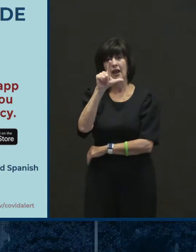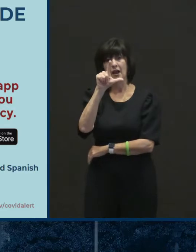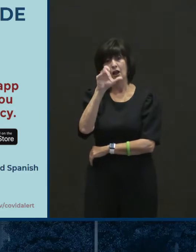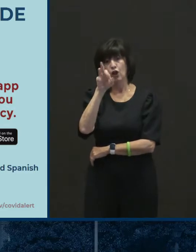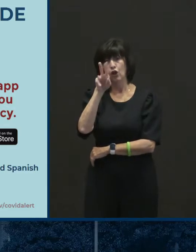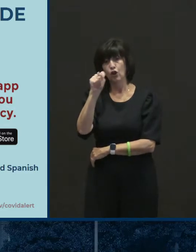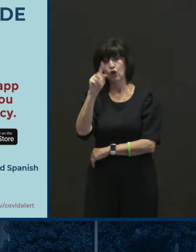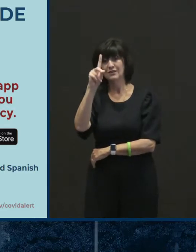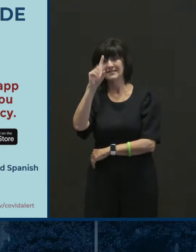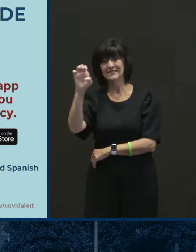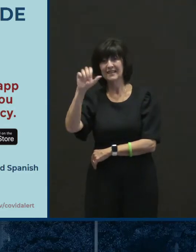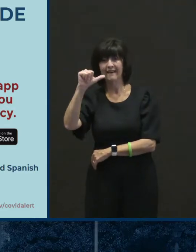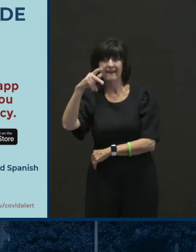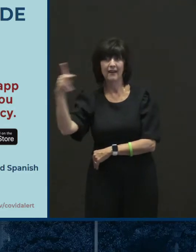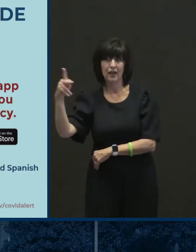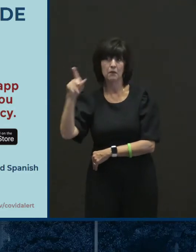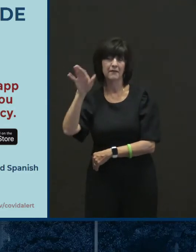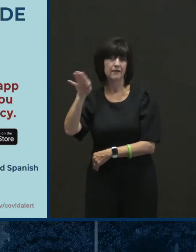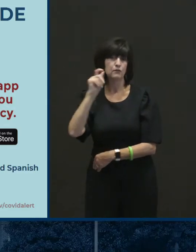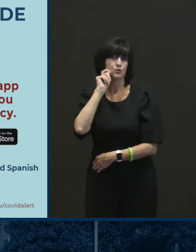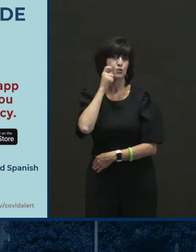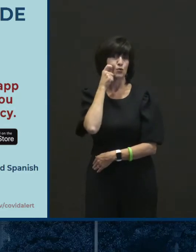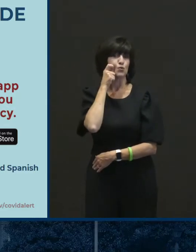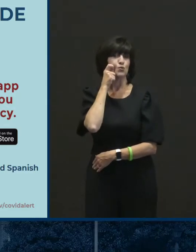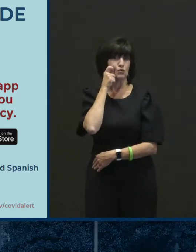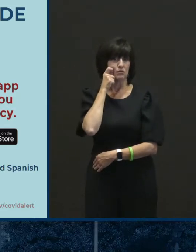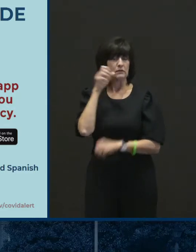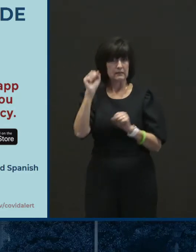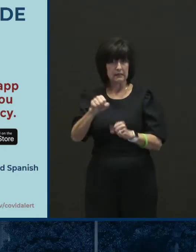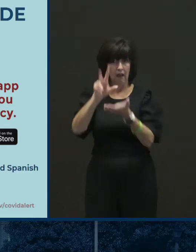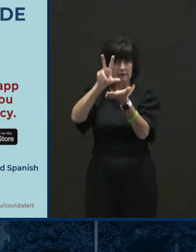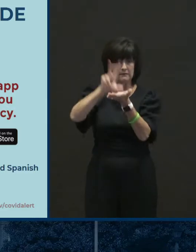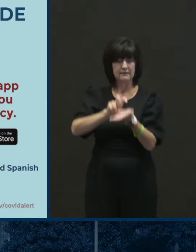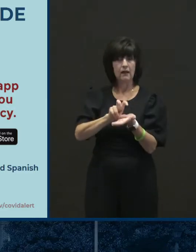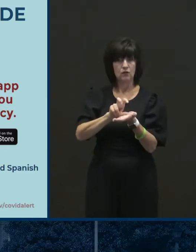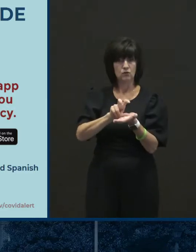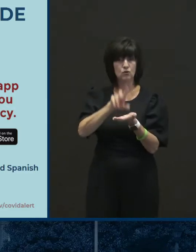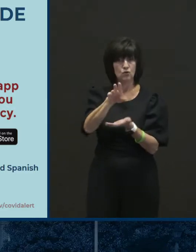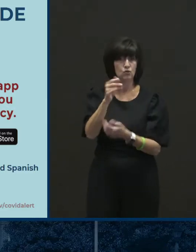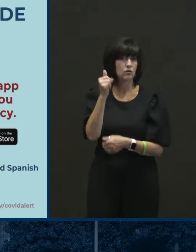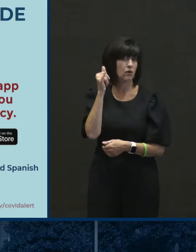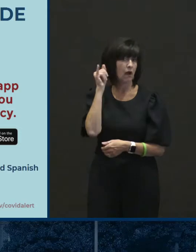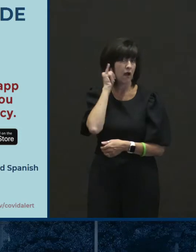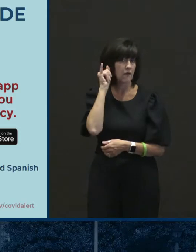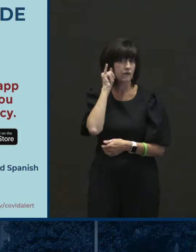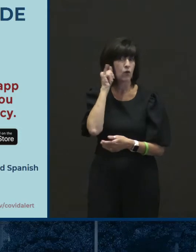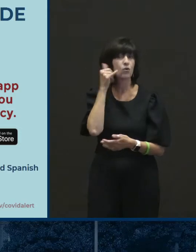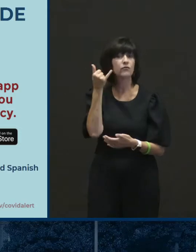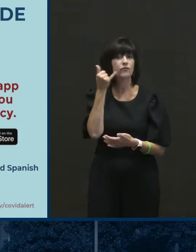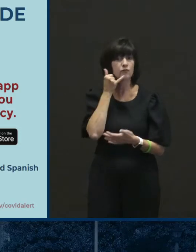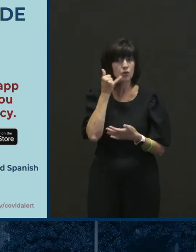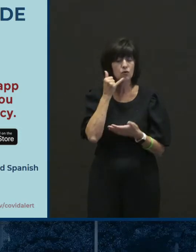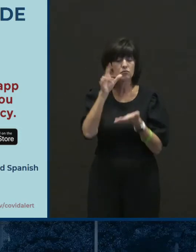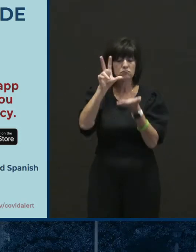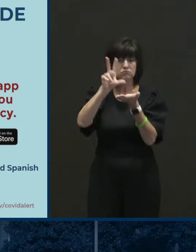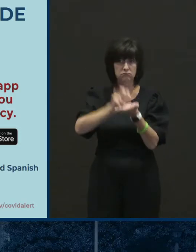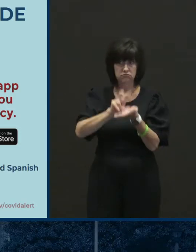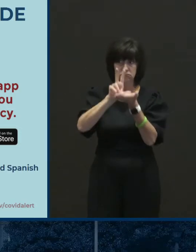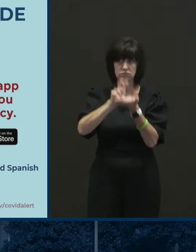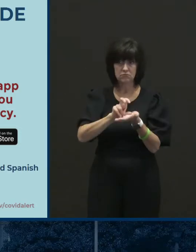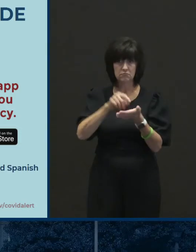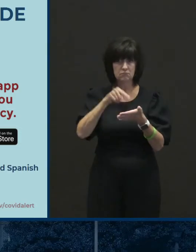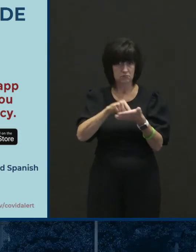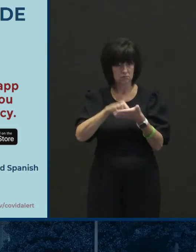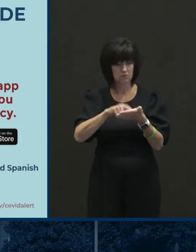is a neat little tool to help you know whether you've been exposed to somebody who tests positive. It's completely